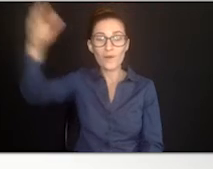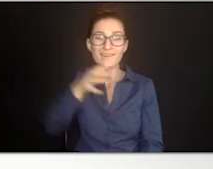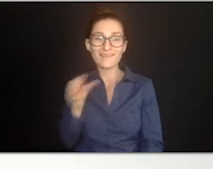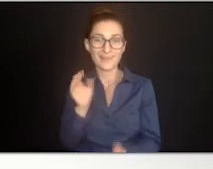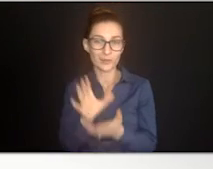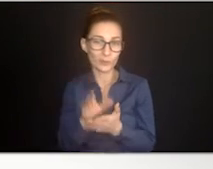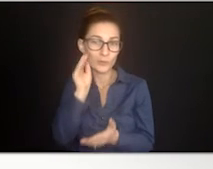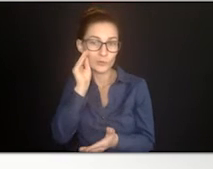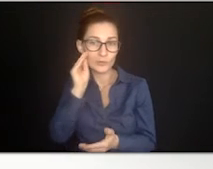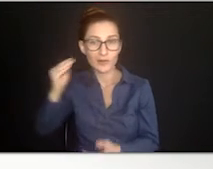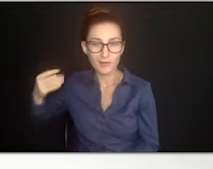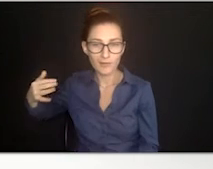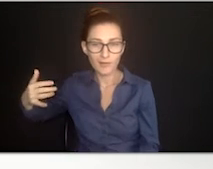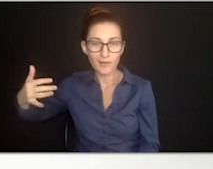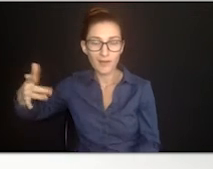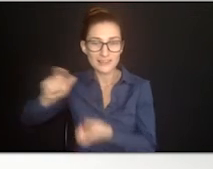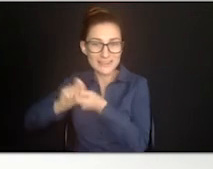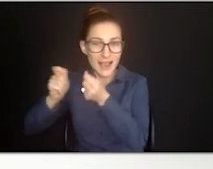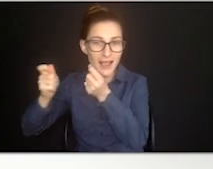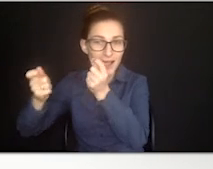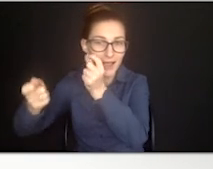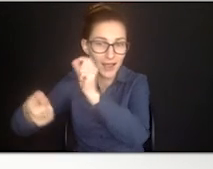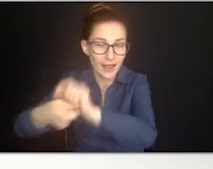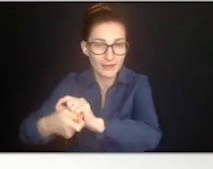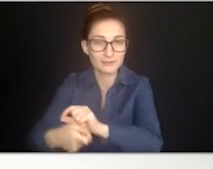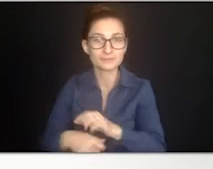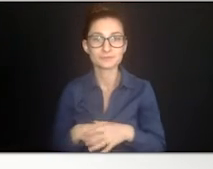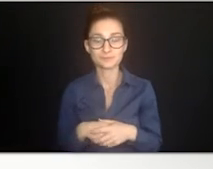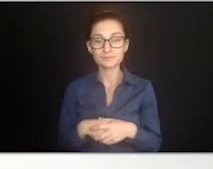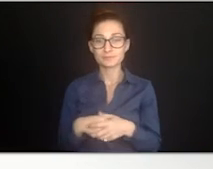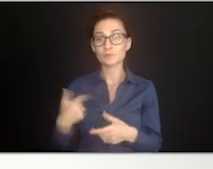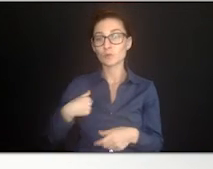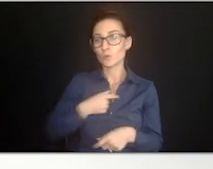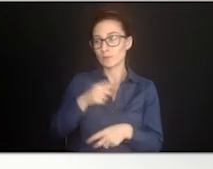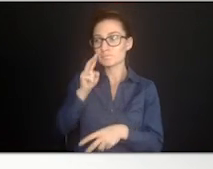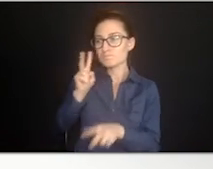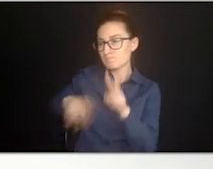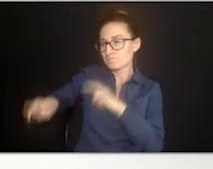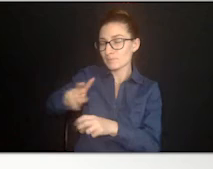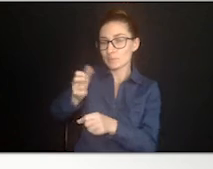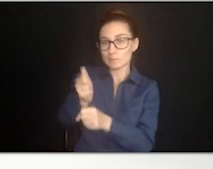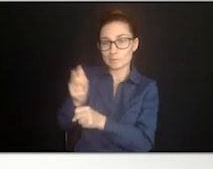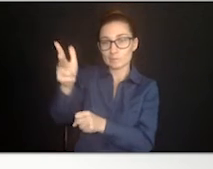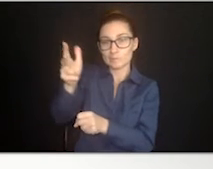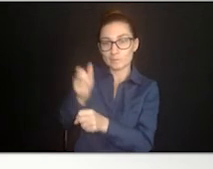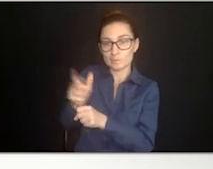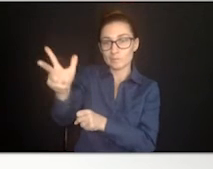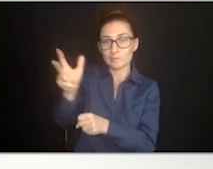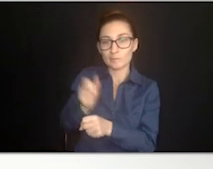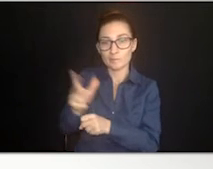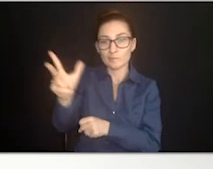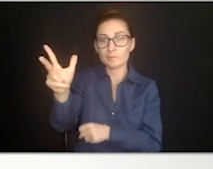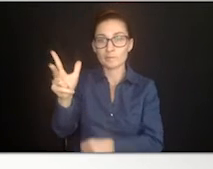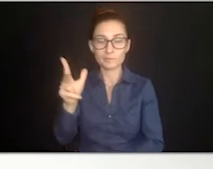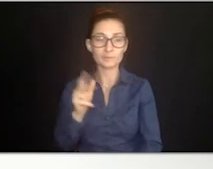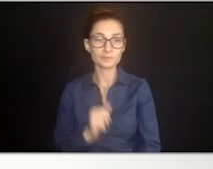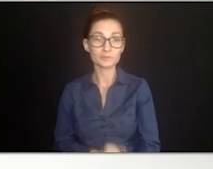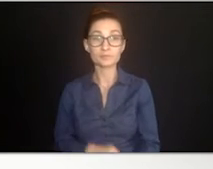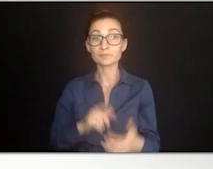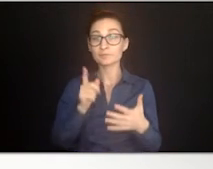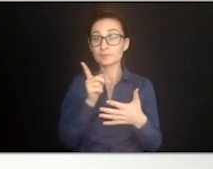So we do look at all 9 areas every 3 years. The first area